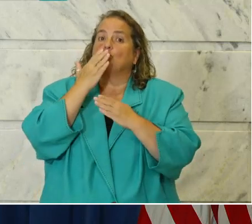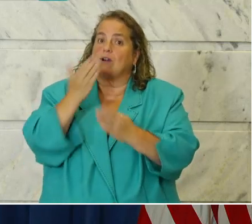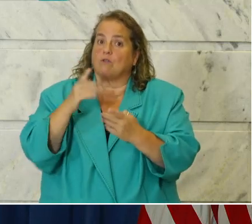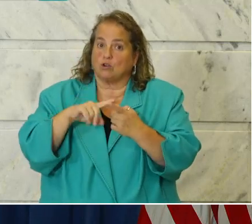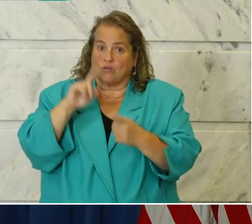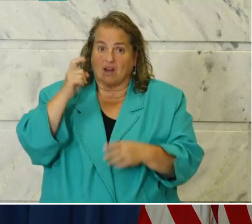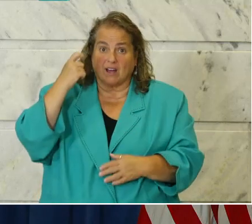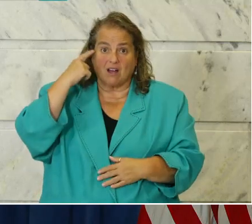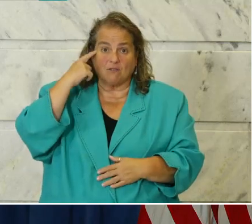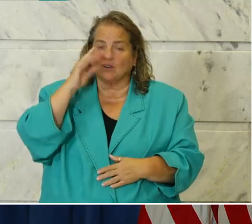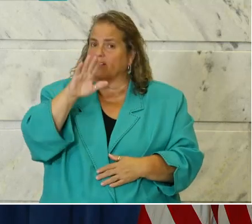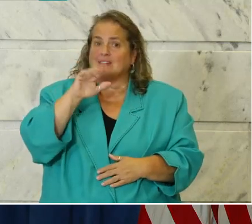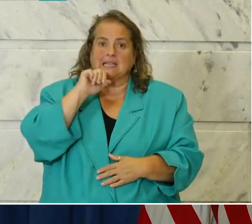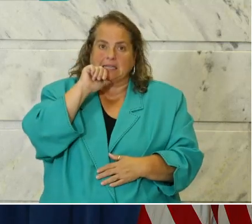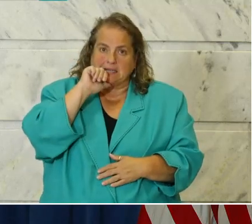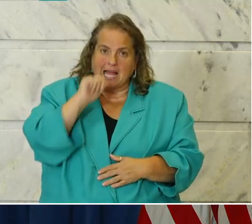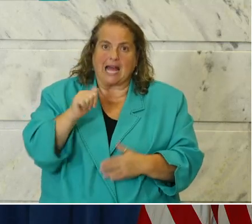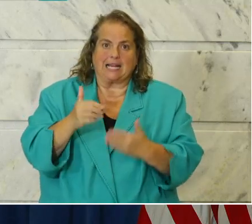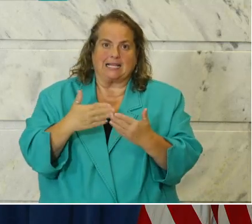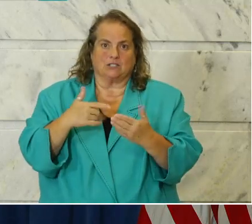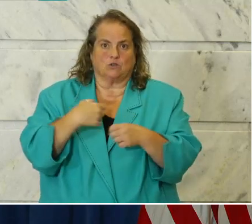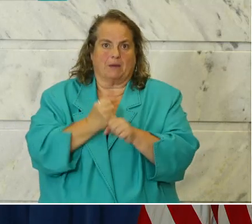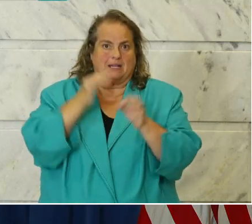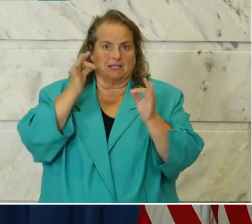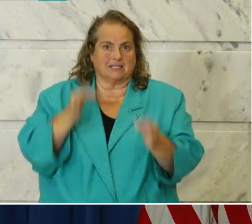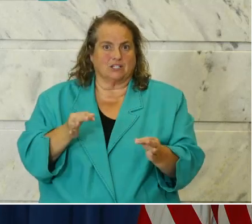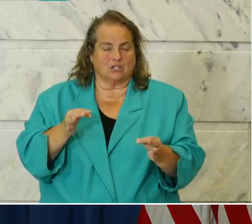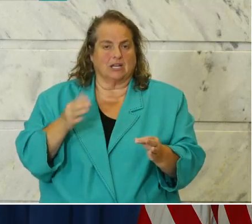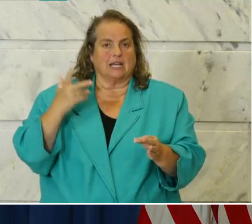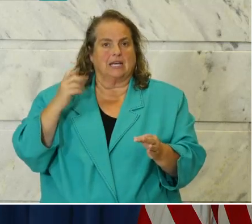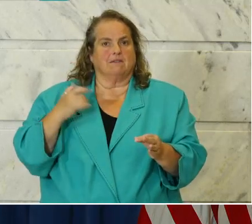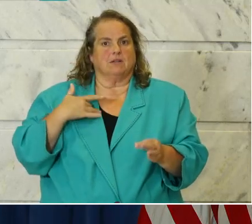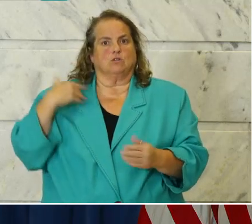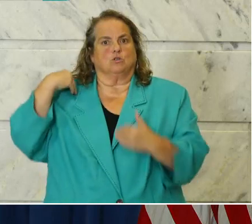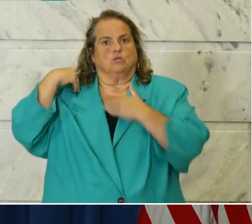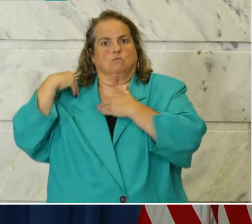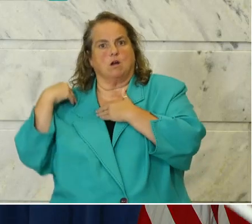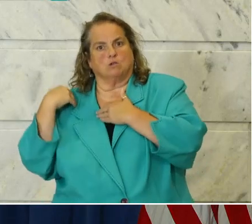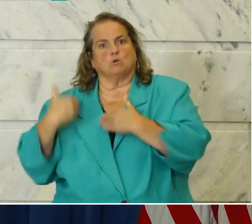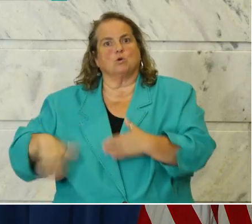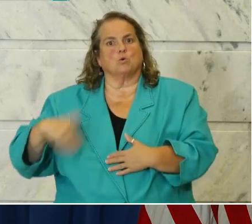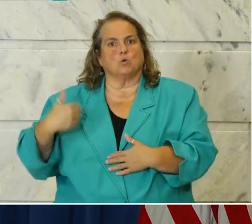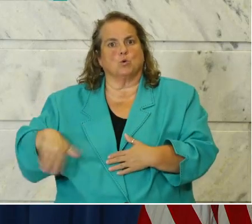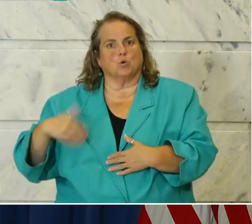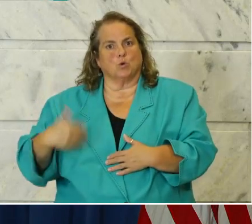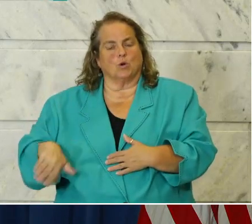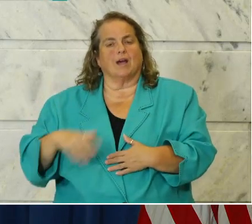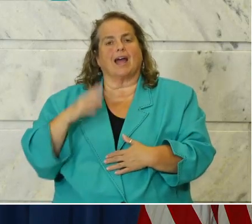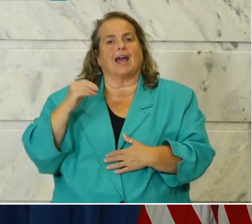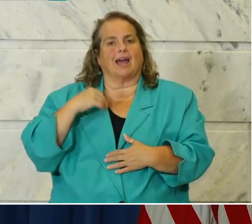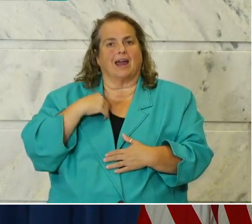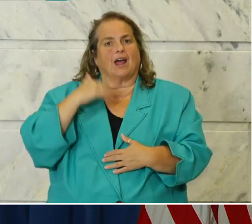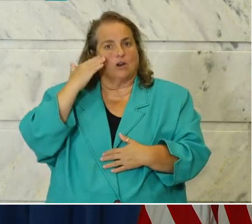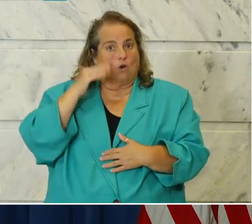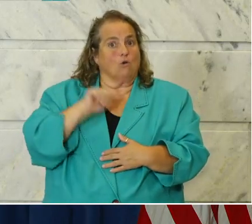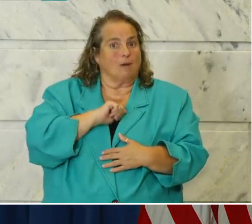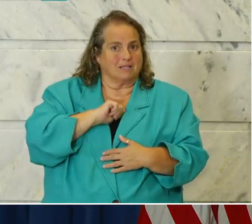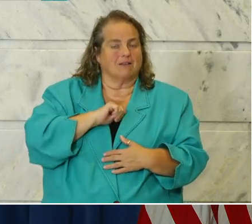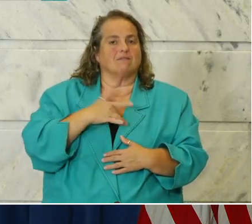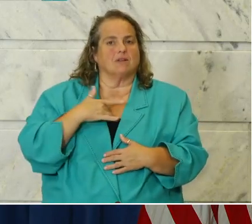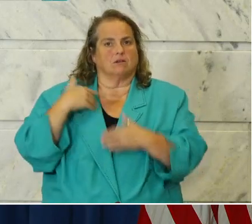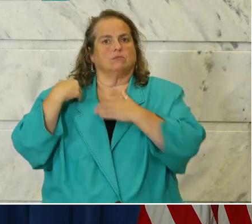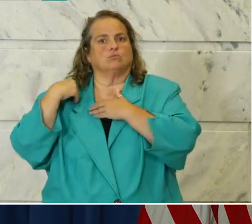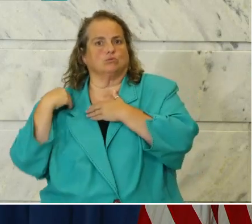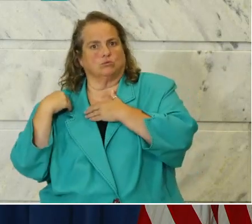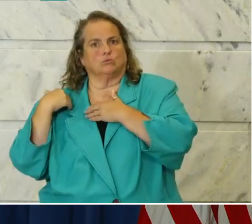This is not easy. These decisions weigh heavily, I know, on myself. I suspect on the governor as well. It's very, very difficult. But